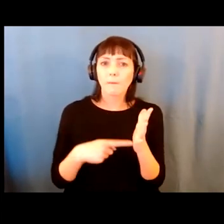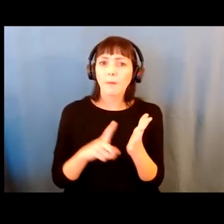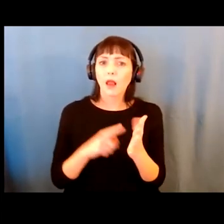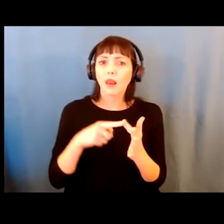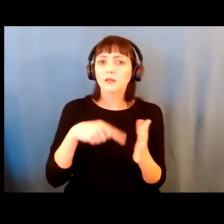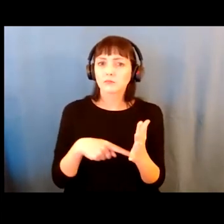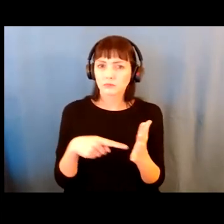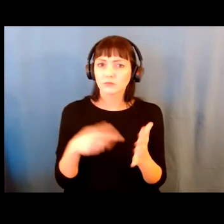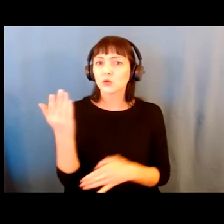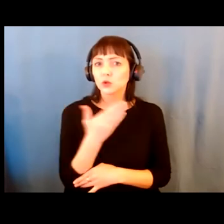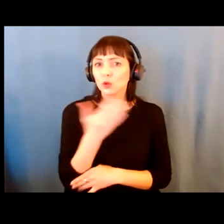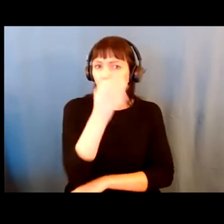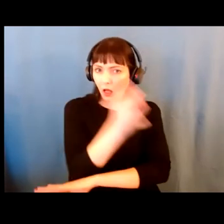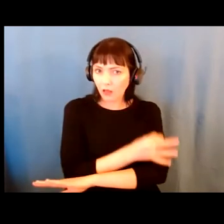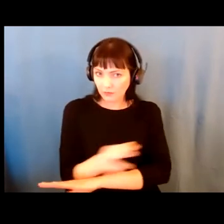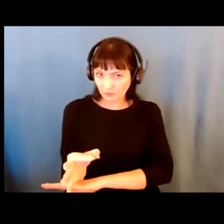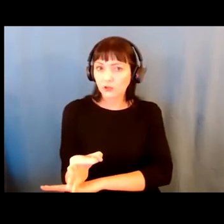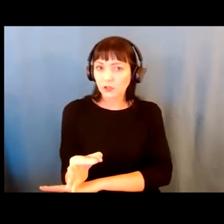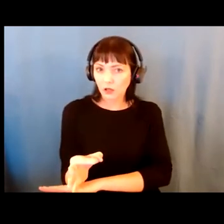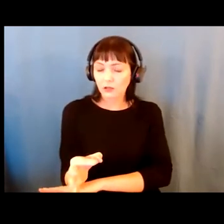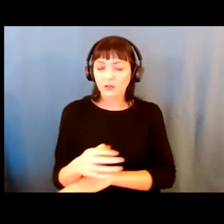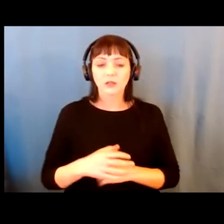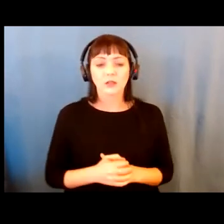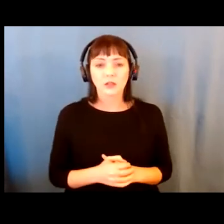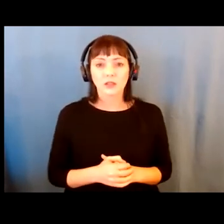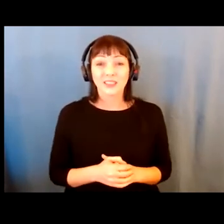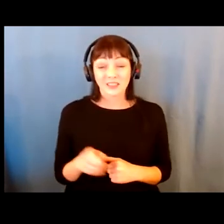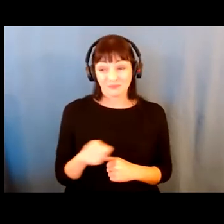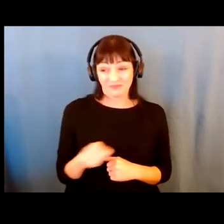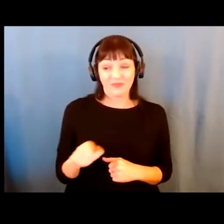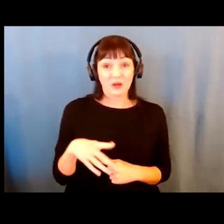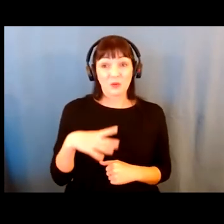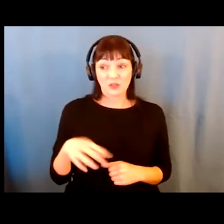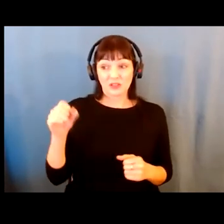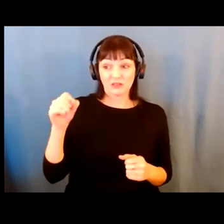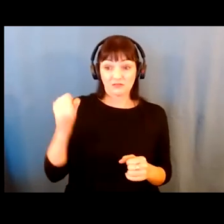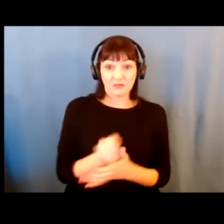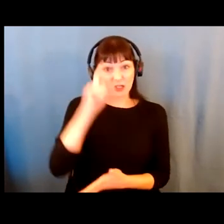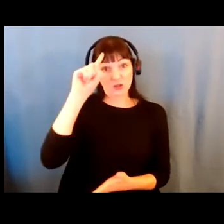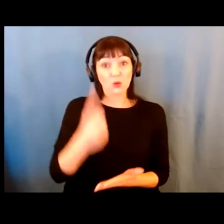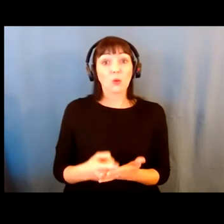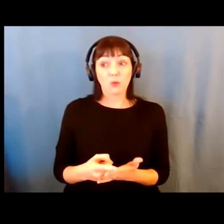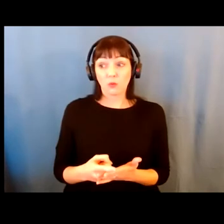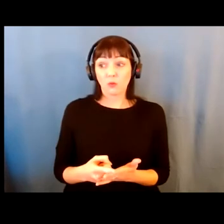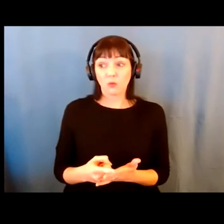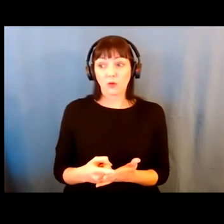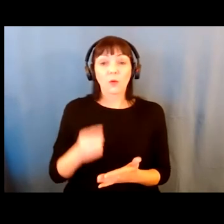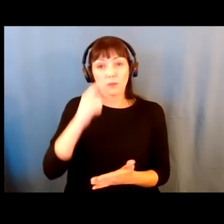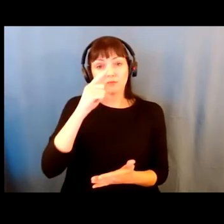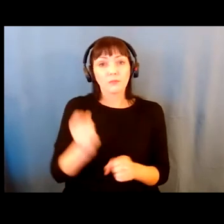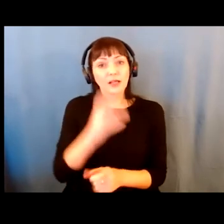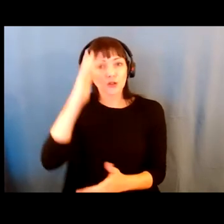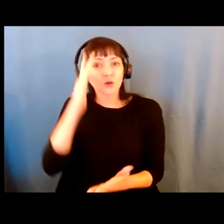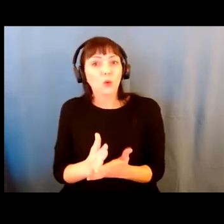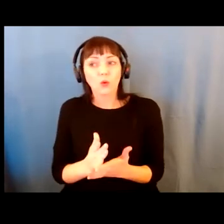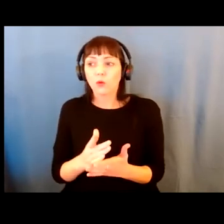of Architecture. You know, it was very much about, you know, them making sure blind people could be architects and fit into the